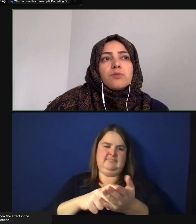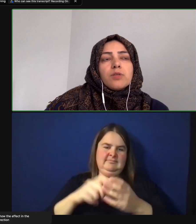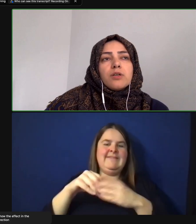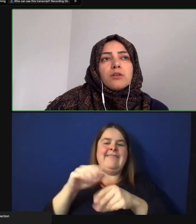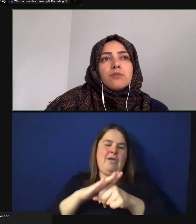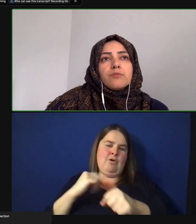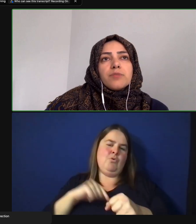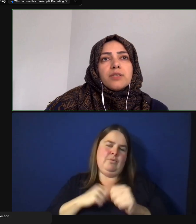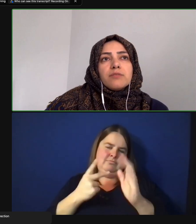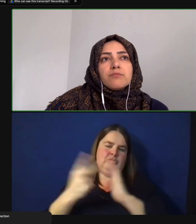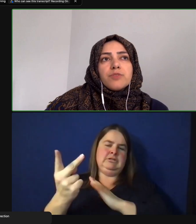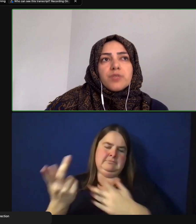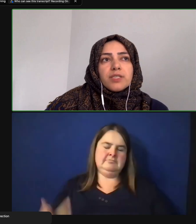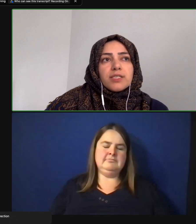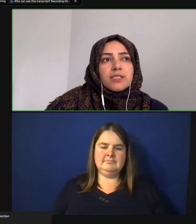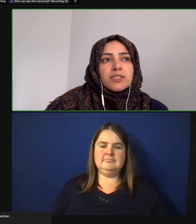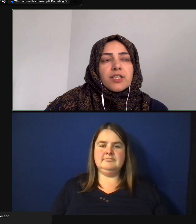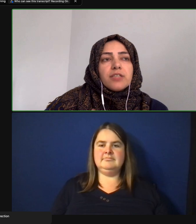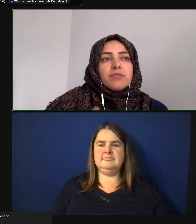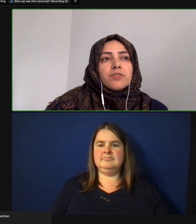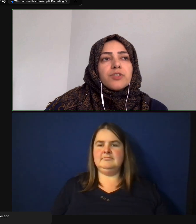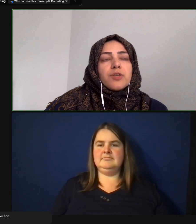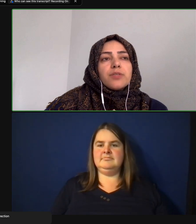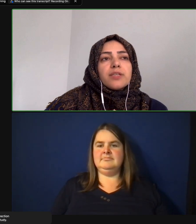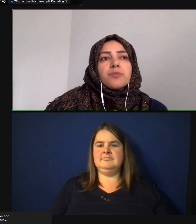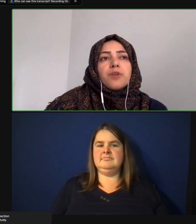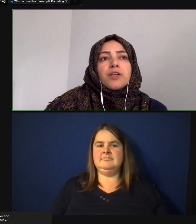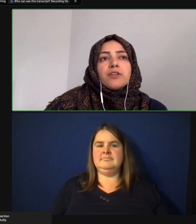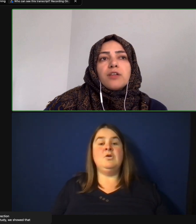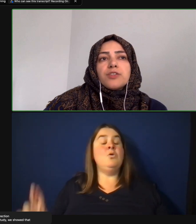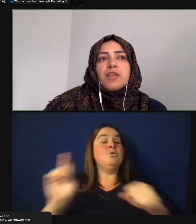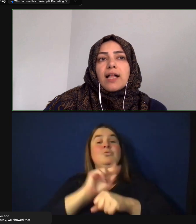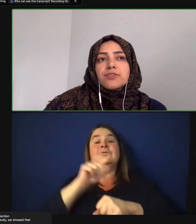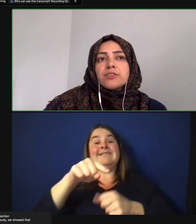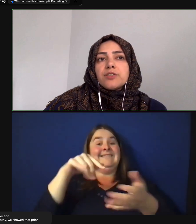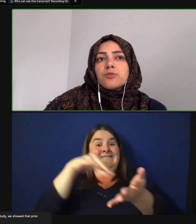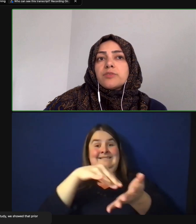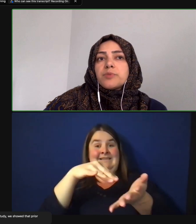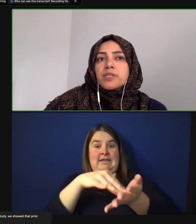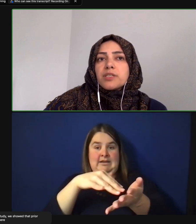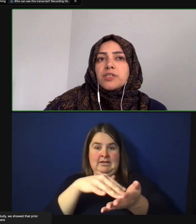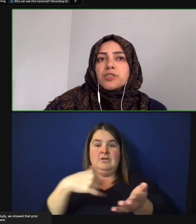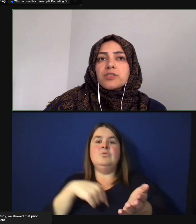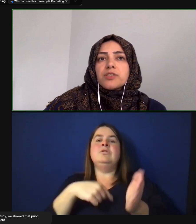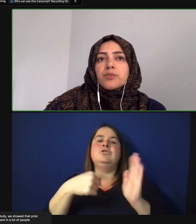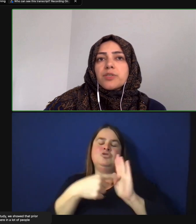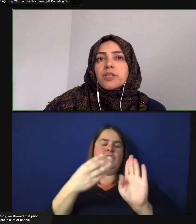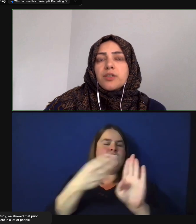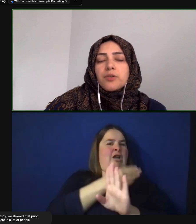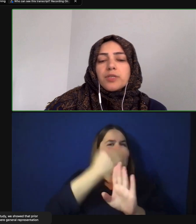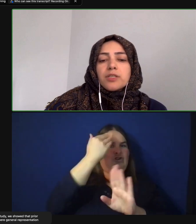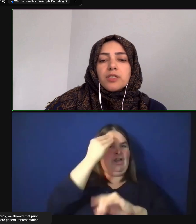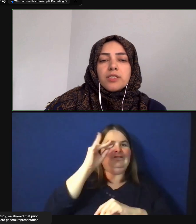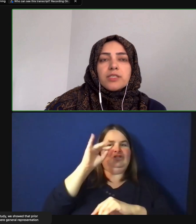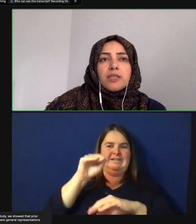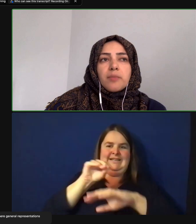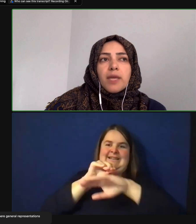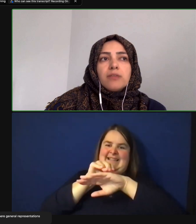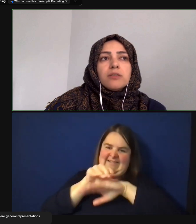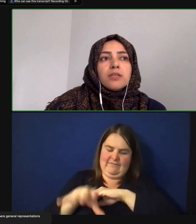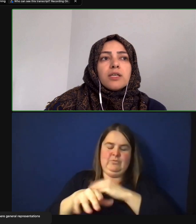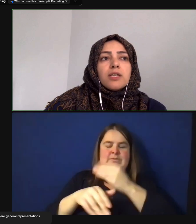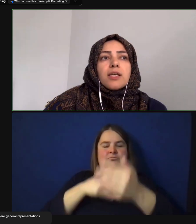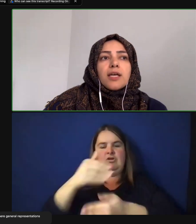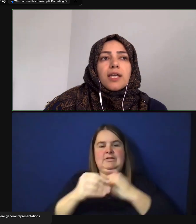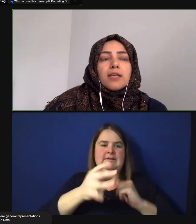So in using this study, we showed that prior knowledge altered the neural representations during encoding in